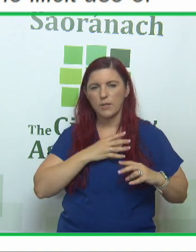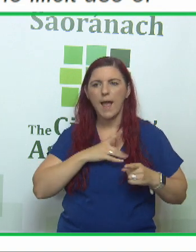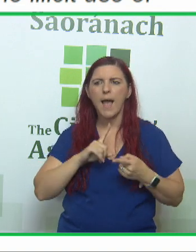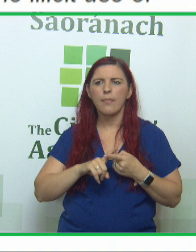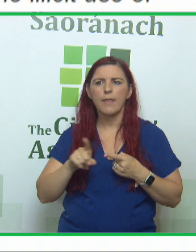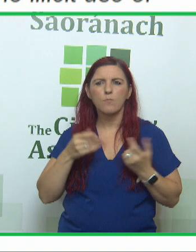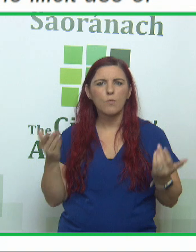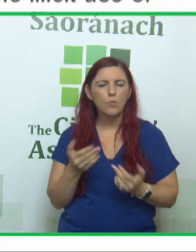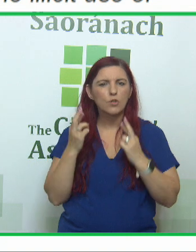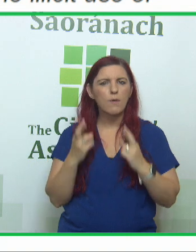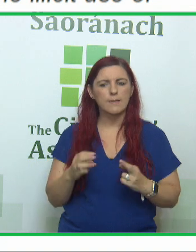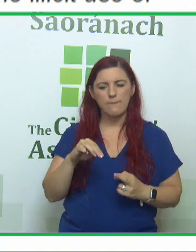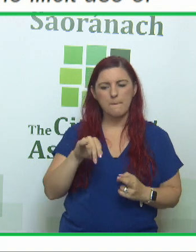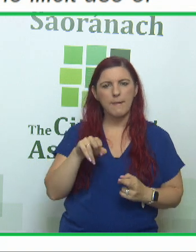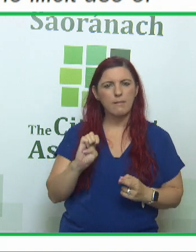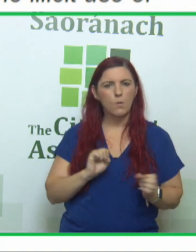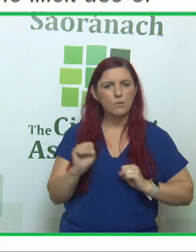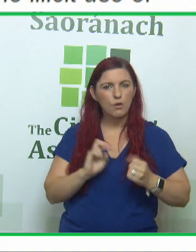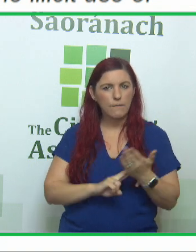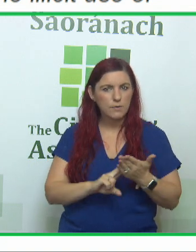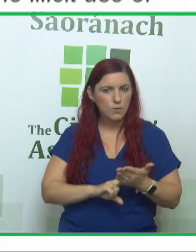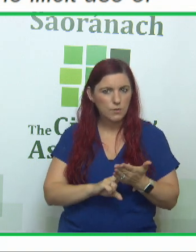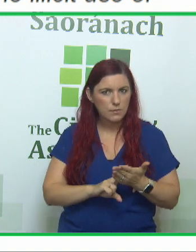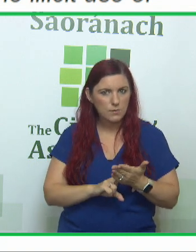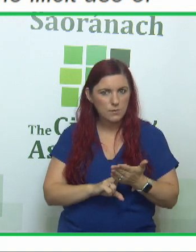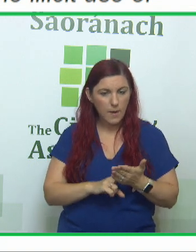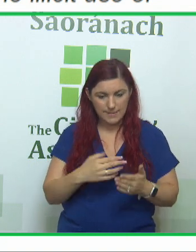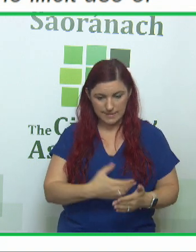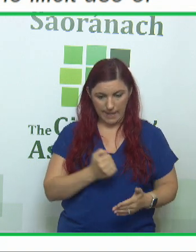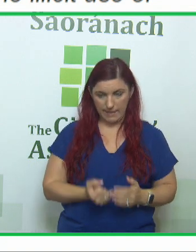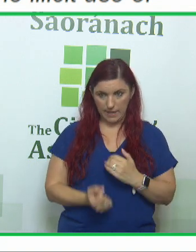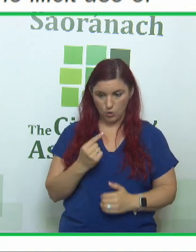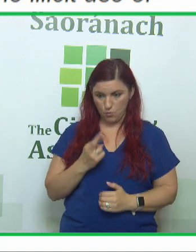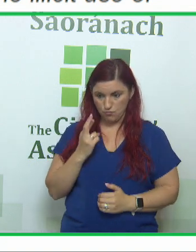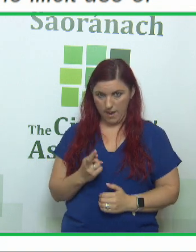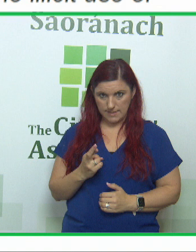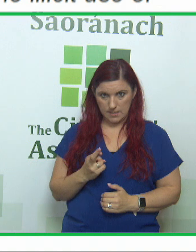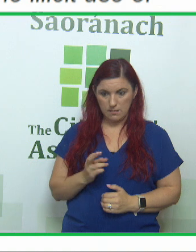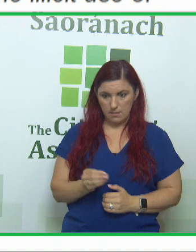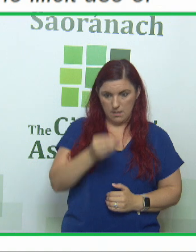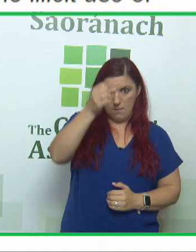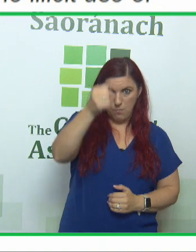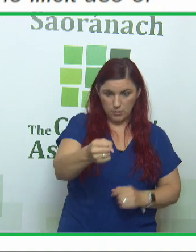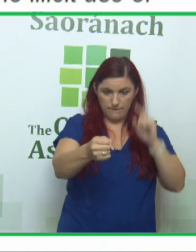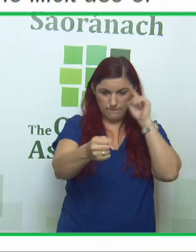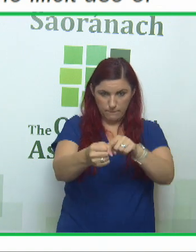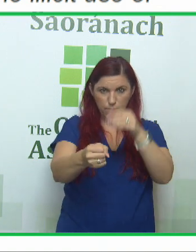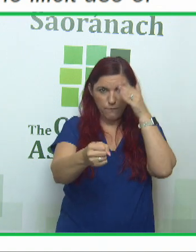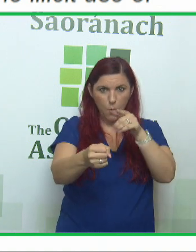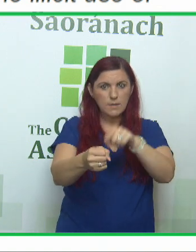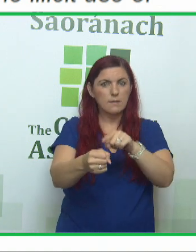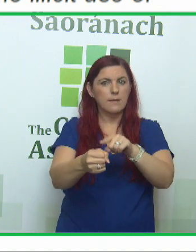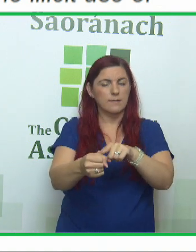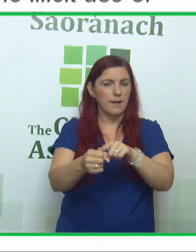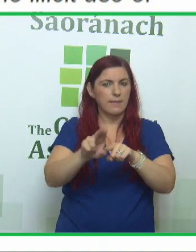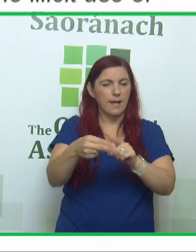users. So let's put the issue of rights centre stage in the next drug strategy. And that's where we